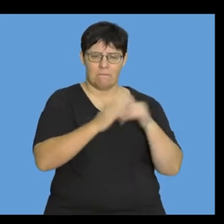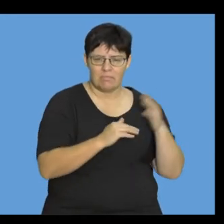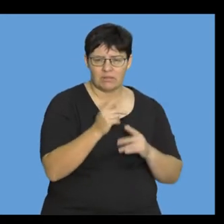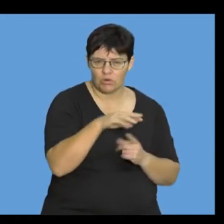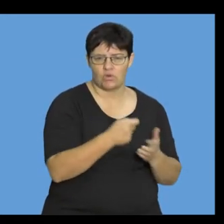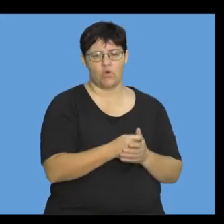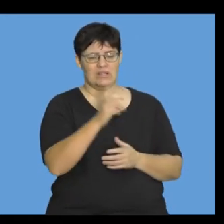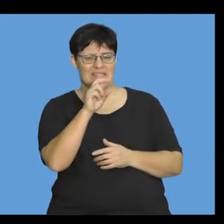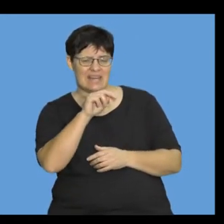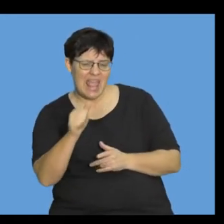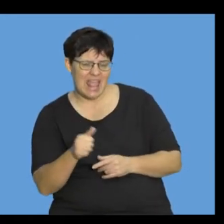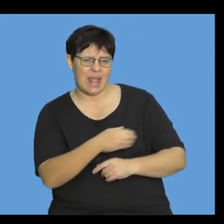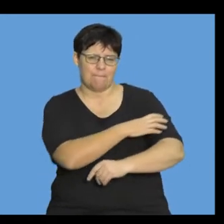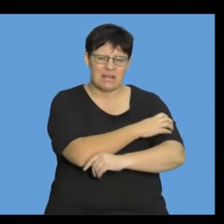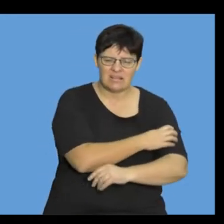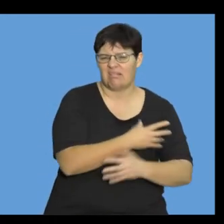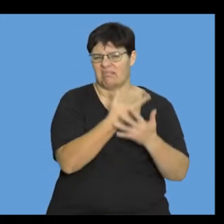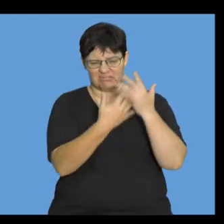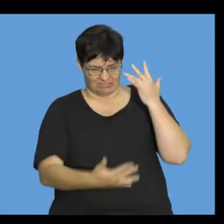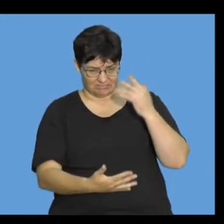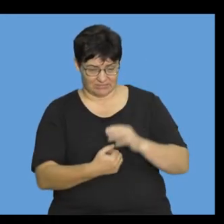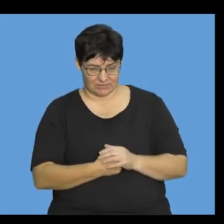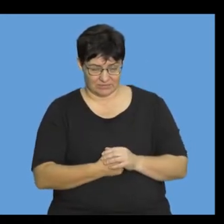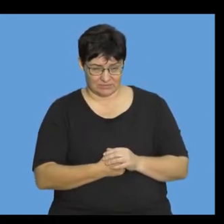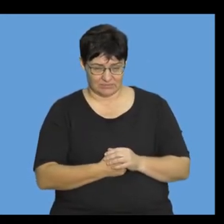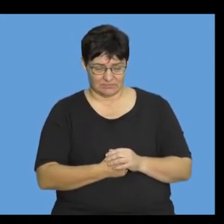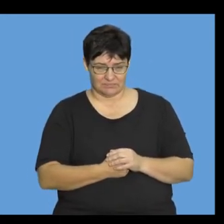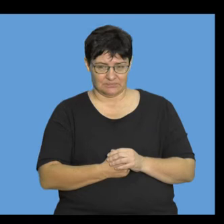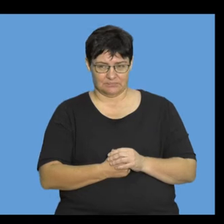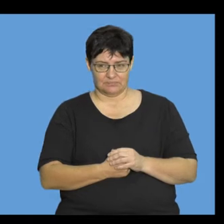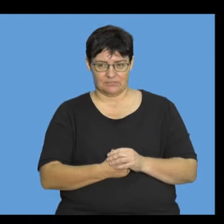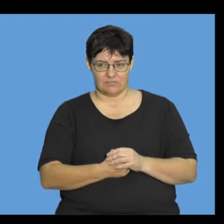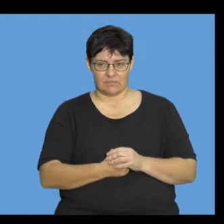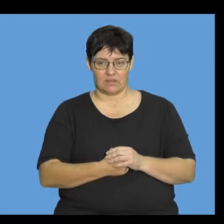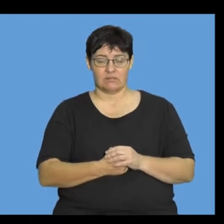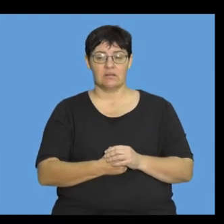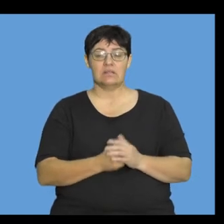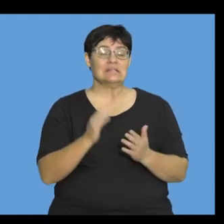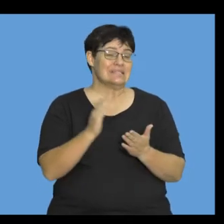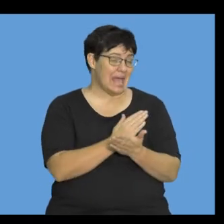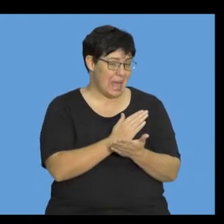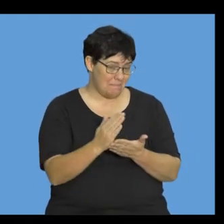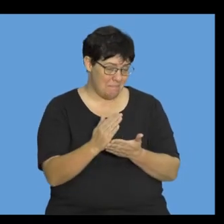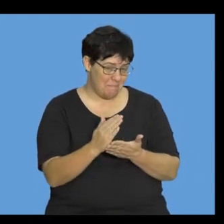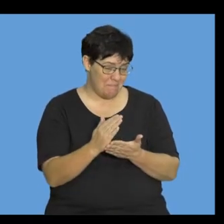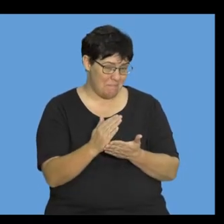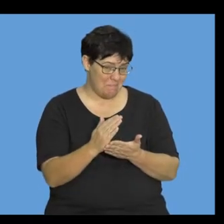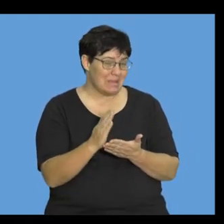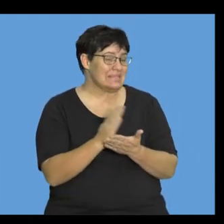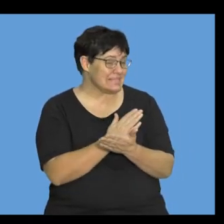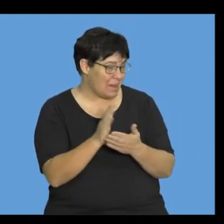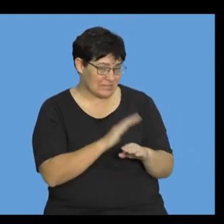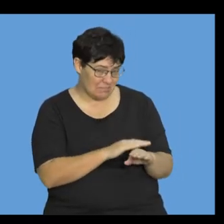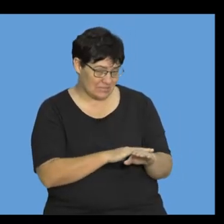to build DNA, muscles, etc. Now, there's two things here, over here. Sometimes, all right,